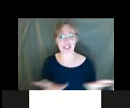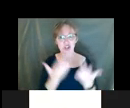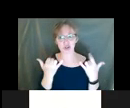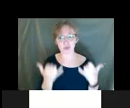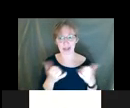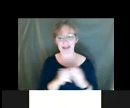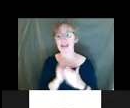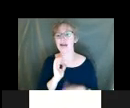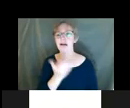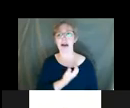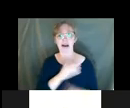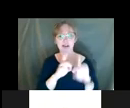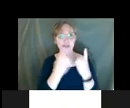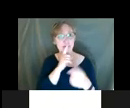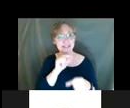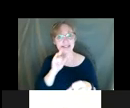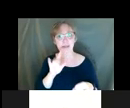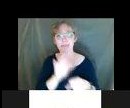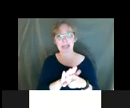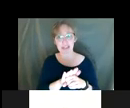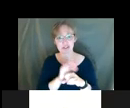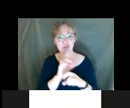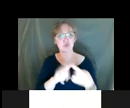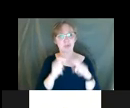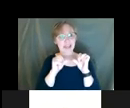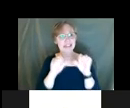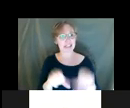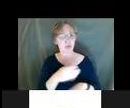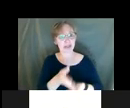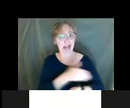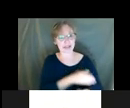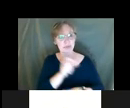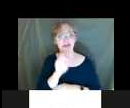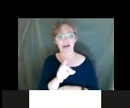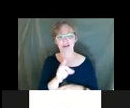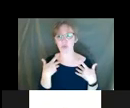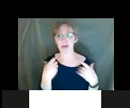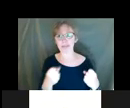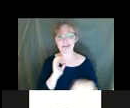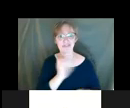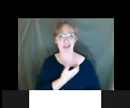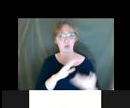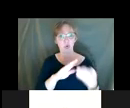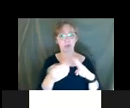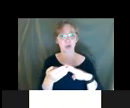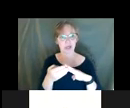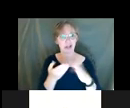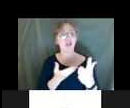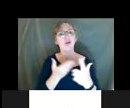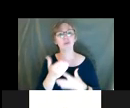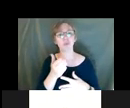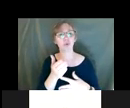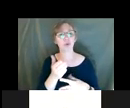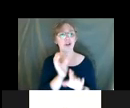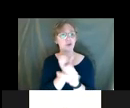department is committed to the continual enhancement of the well-being of our community by keeping